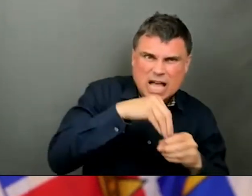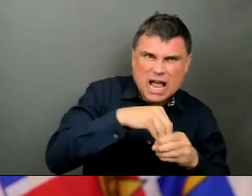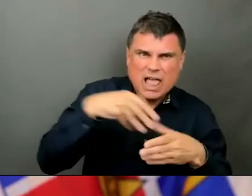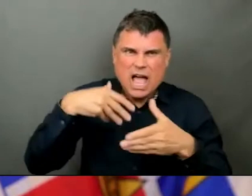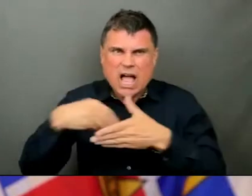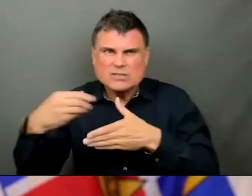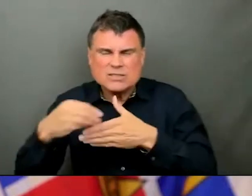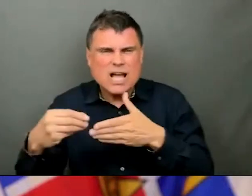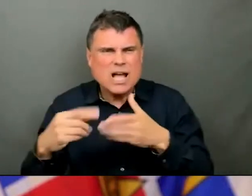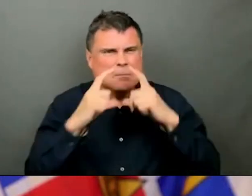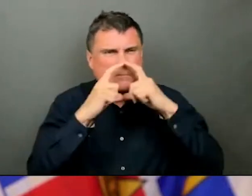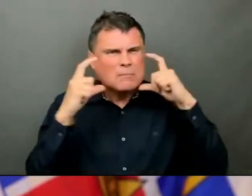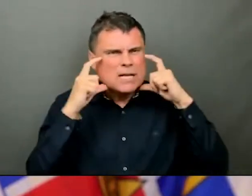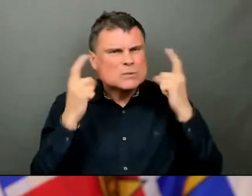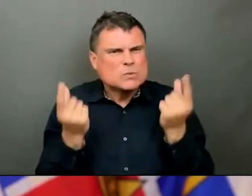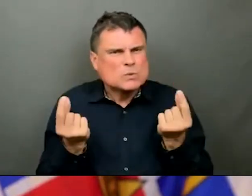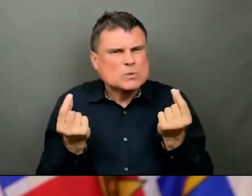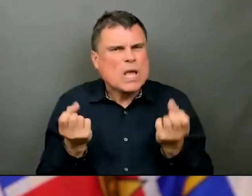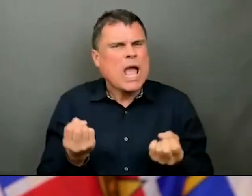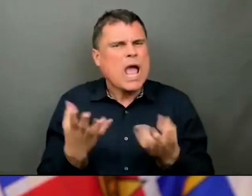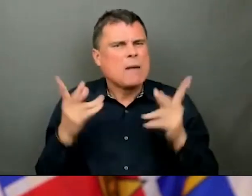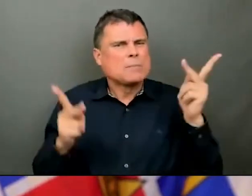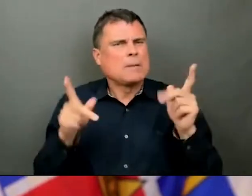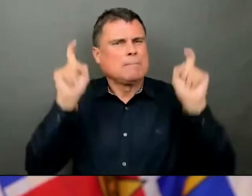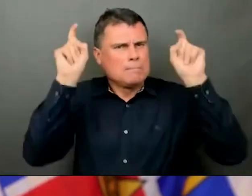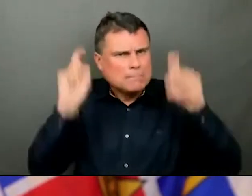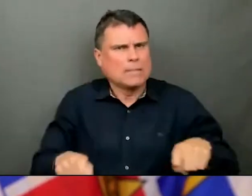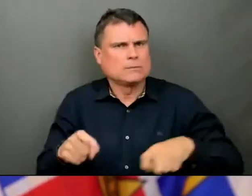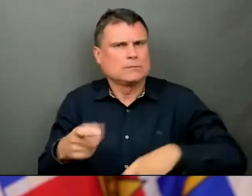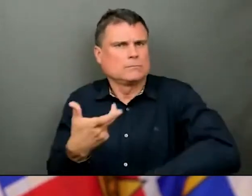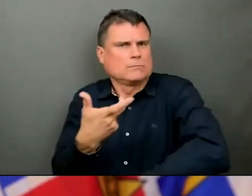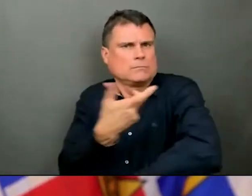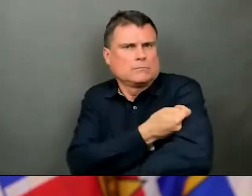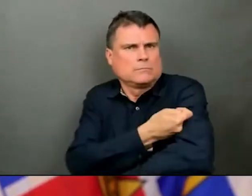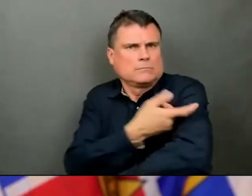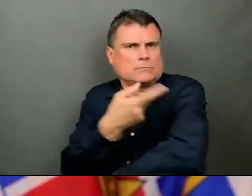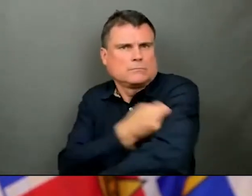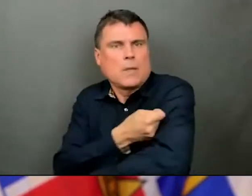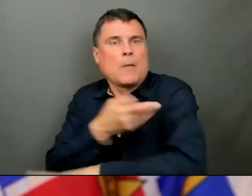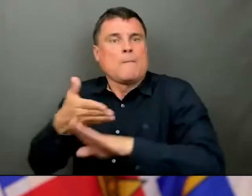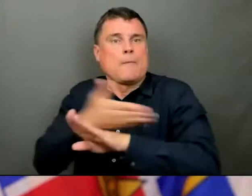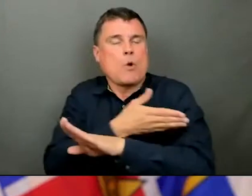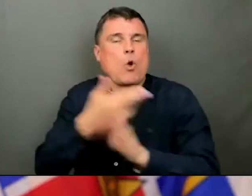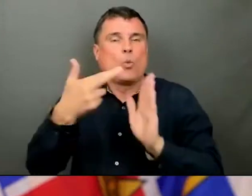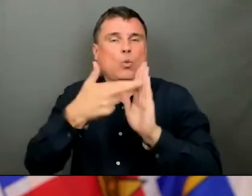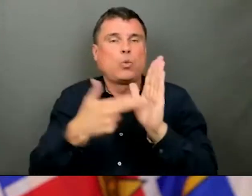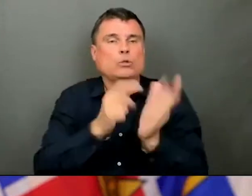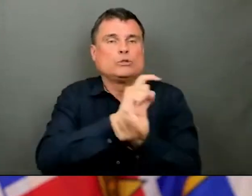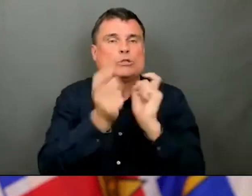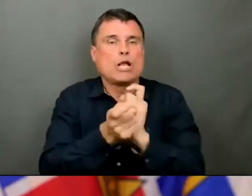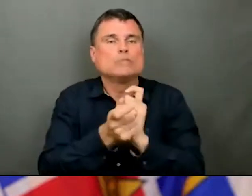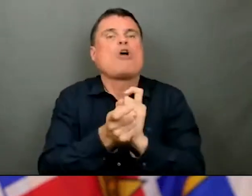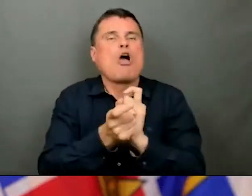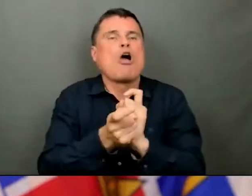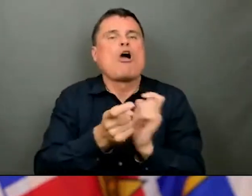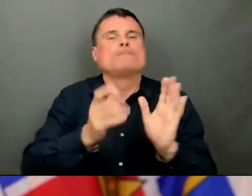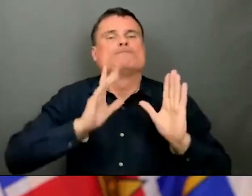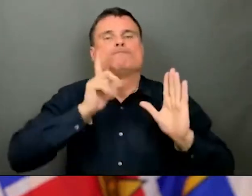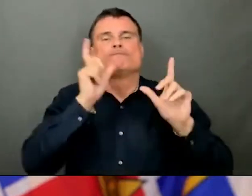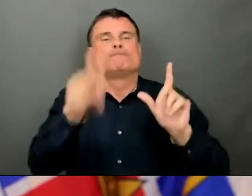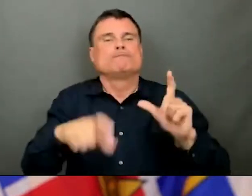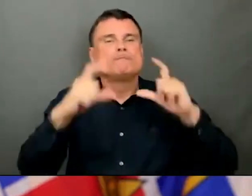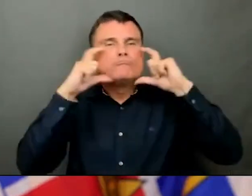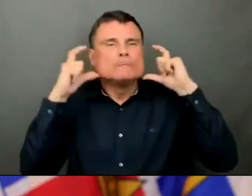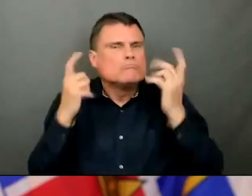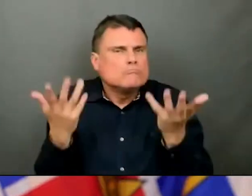of vaccinated adults do you want to see before we're going to be getting some sense of when we're going to have guidance like that? Sure. So there's a couple of things about